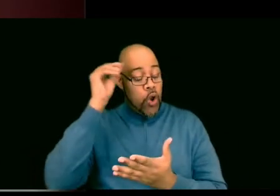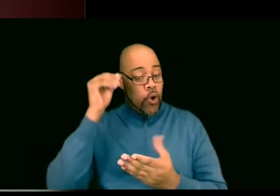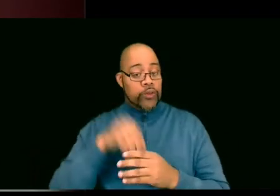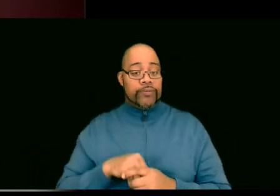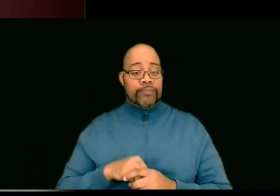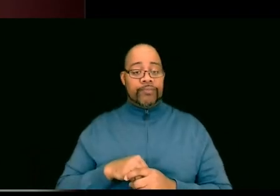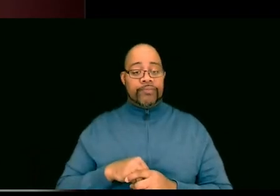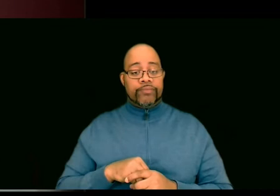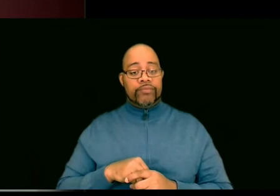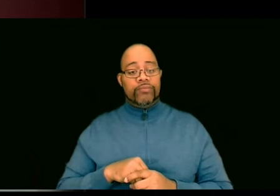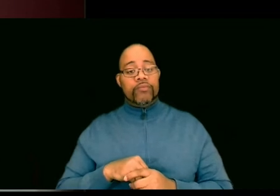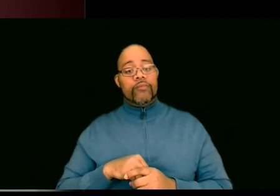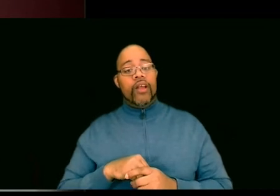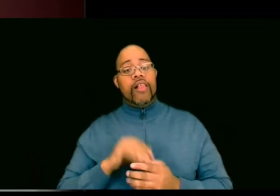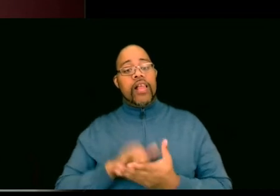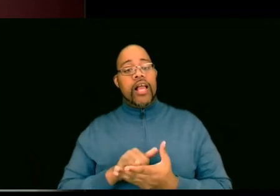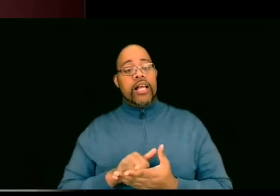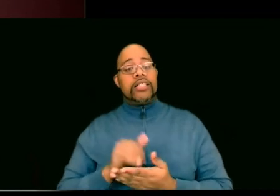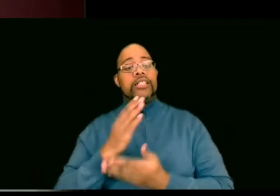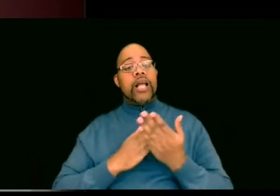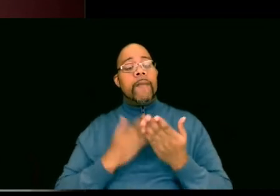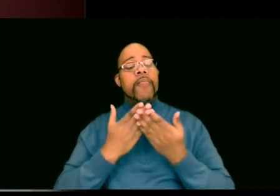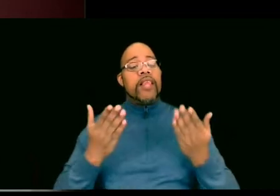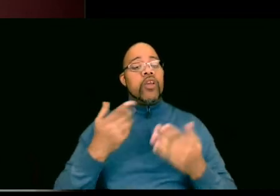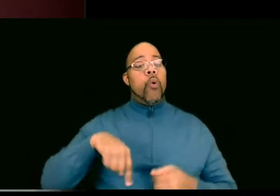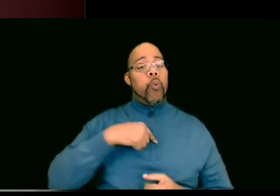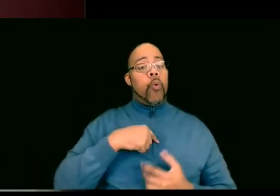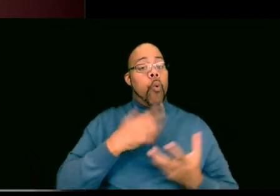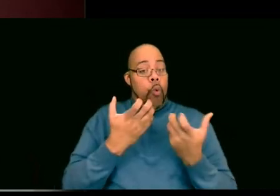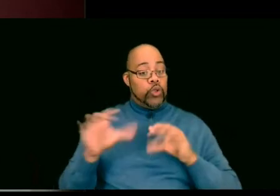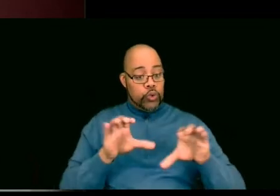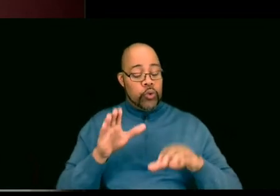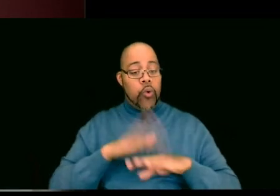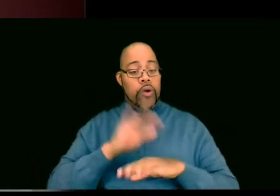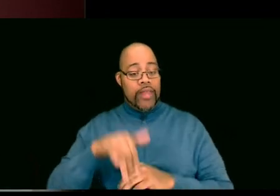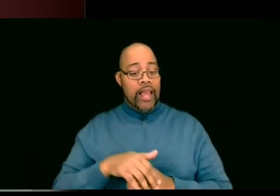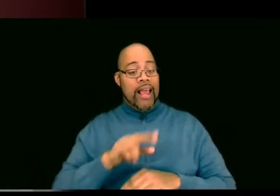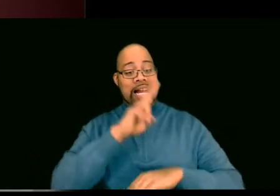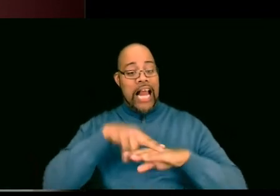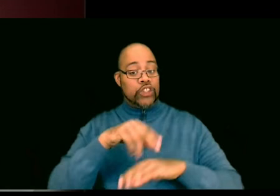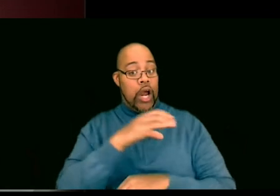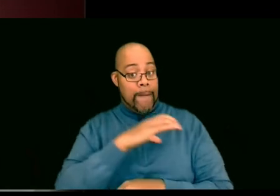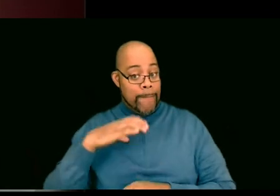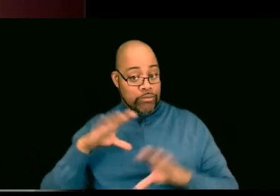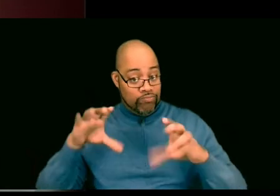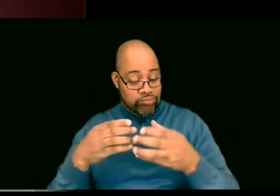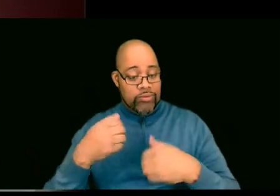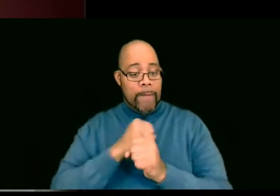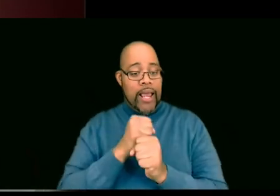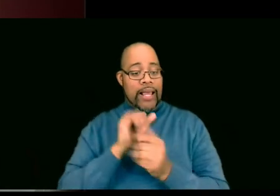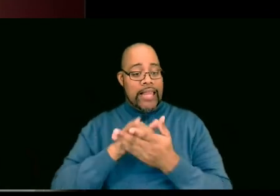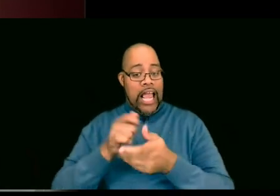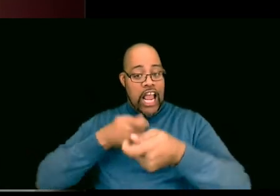also learned in that some of the things that we were wanting to do on that bi-national commission